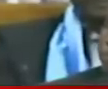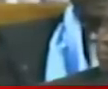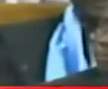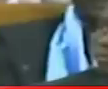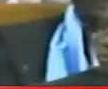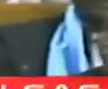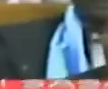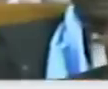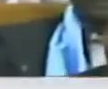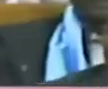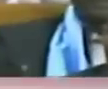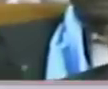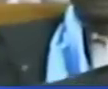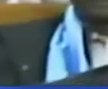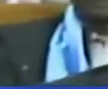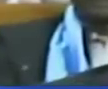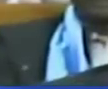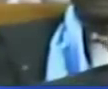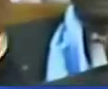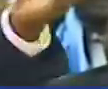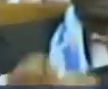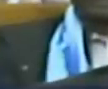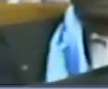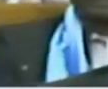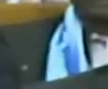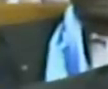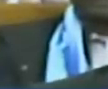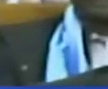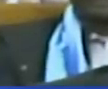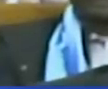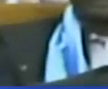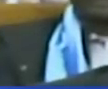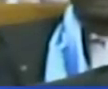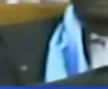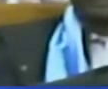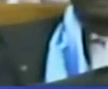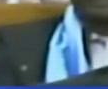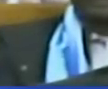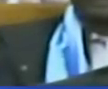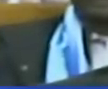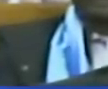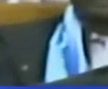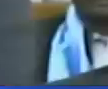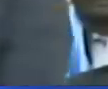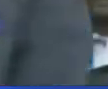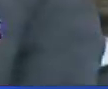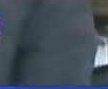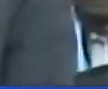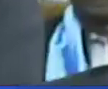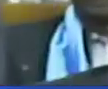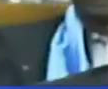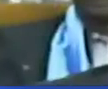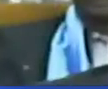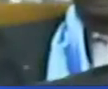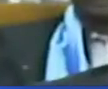I heard my friend Uhuru yesterday say, after the next election, those who lose can go to